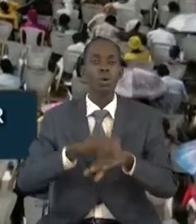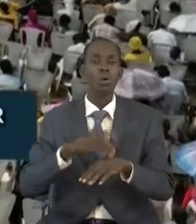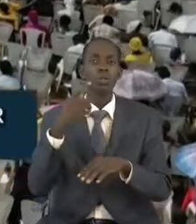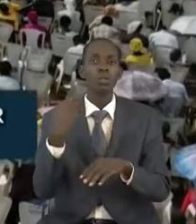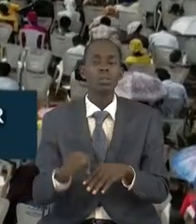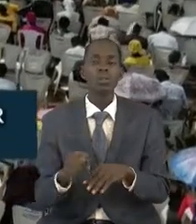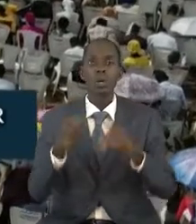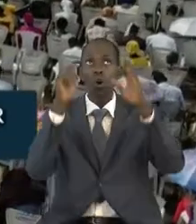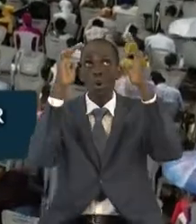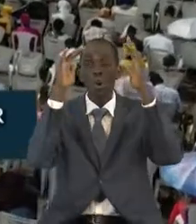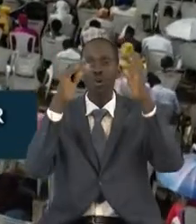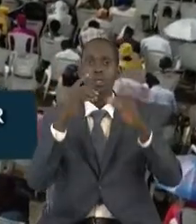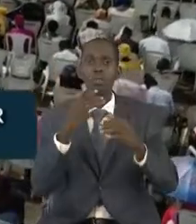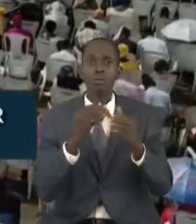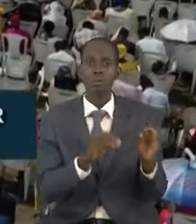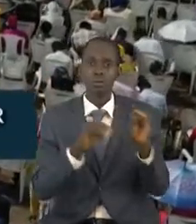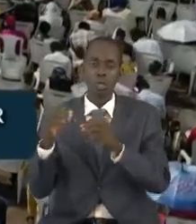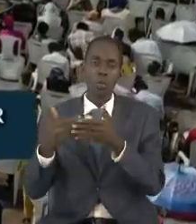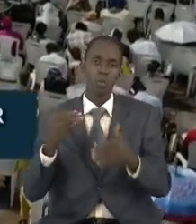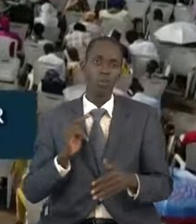set before us. Then in